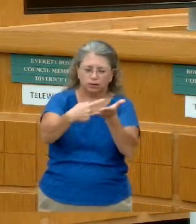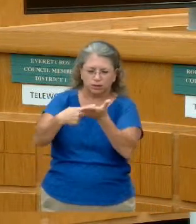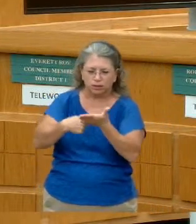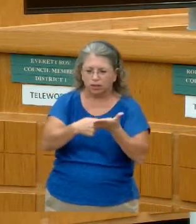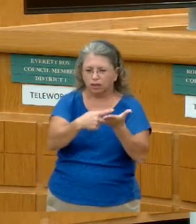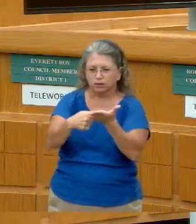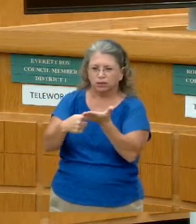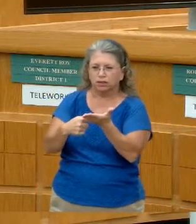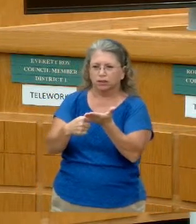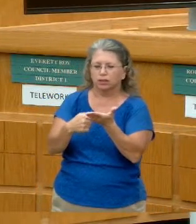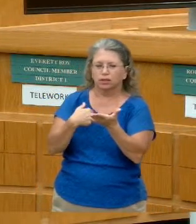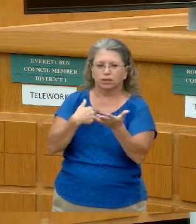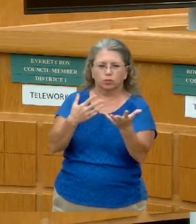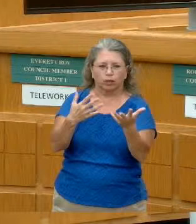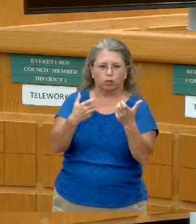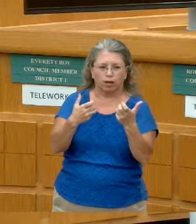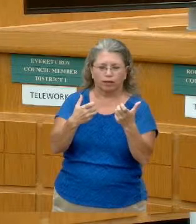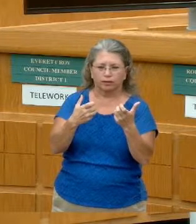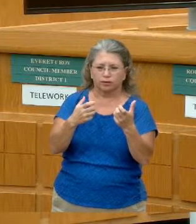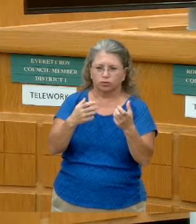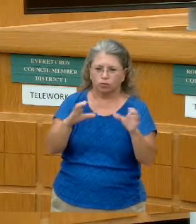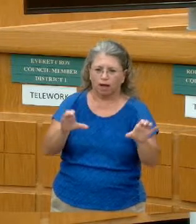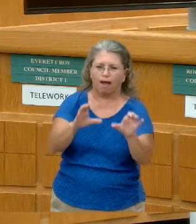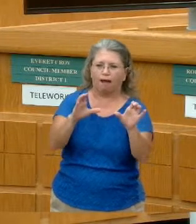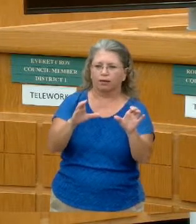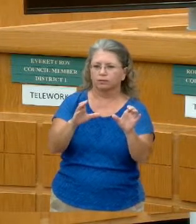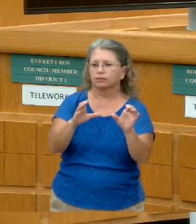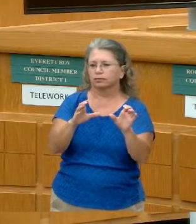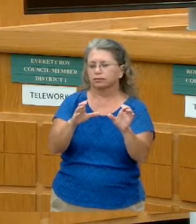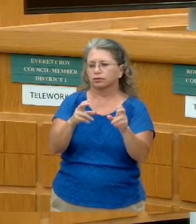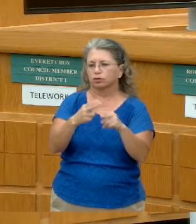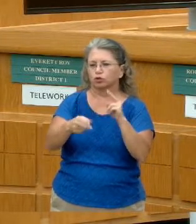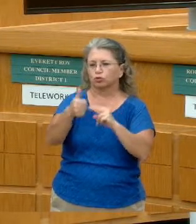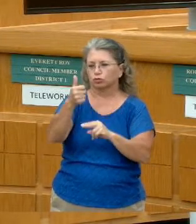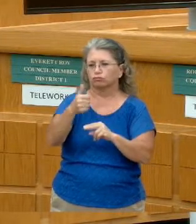those are the kinds of things we want to act upon sooner rather than later.